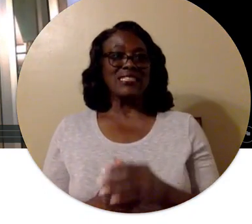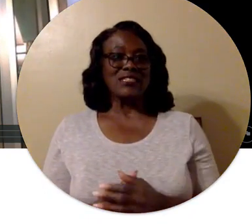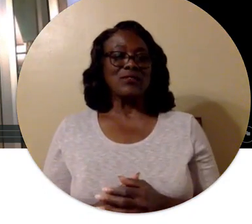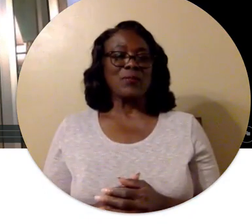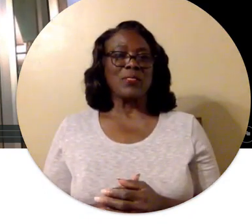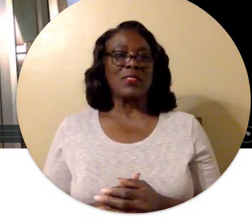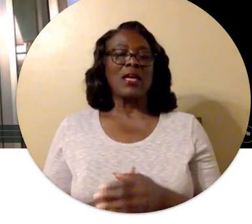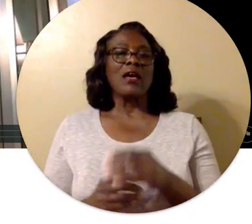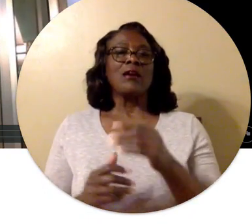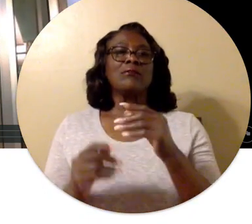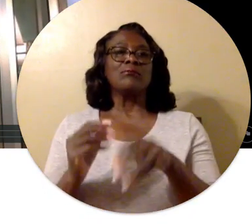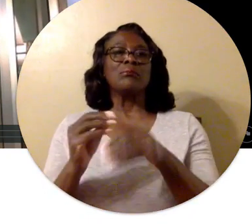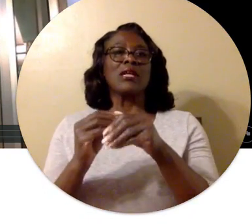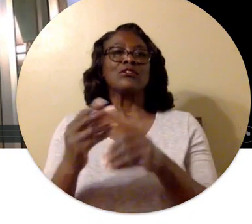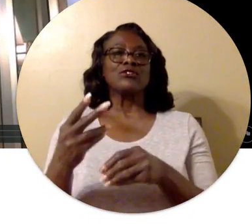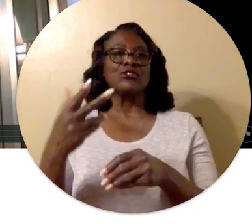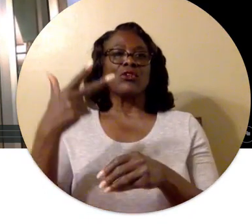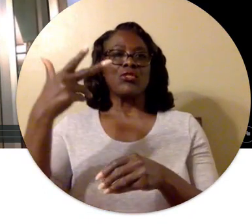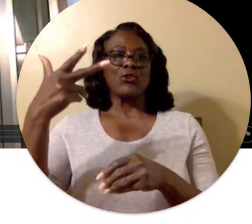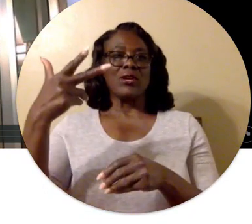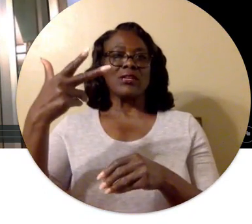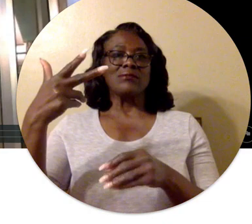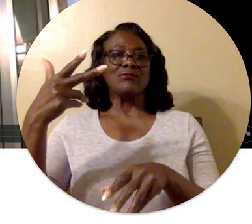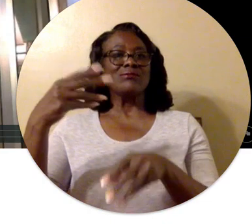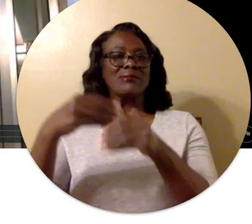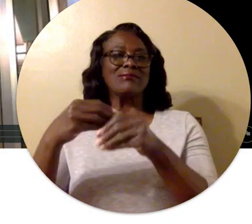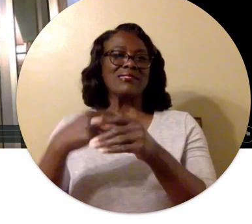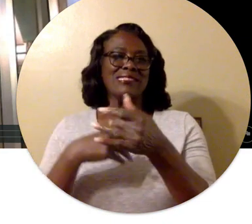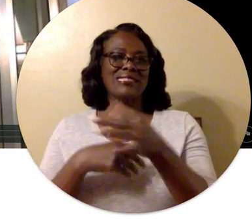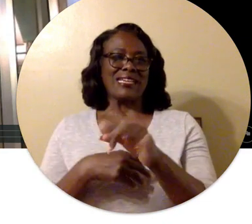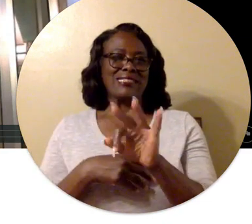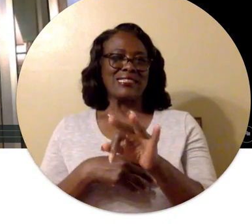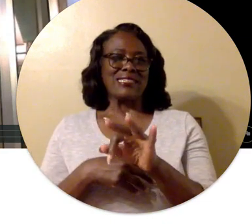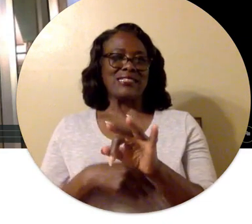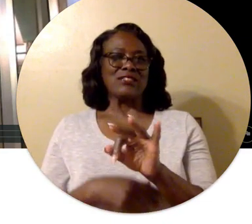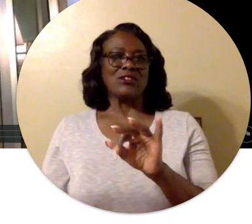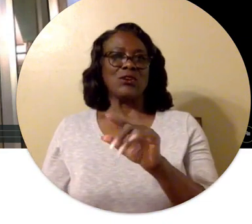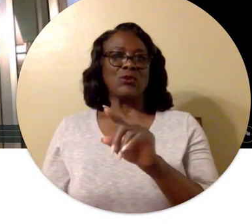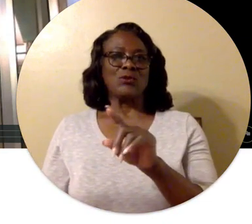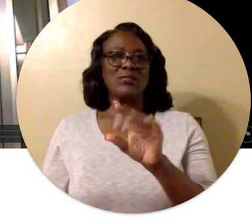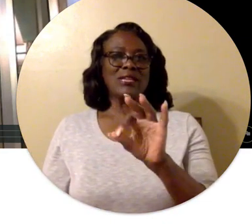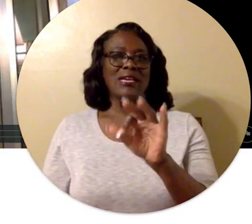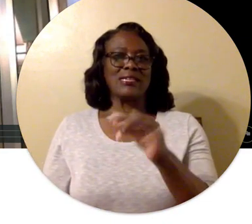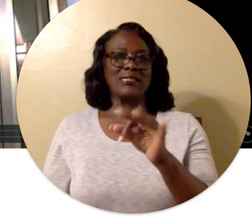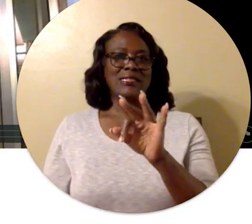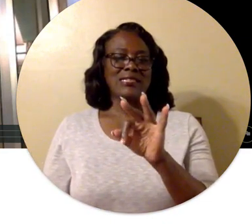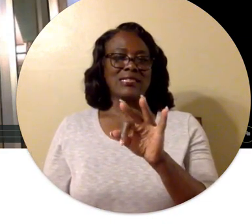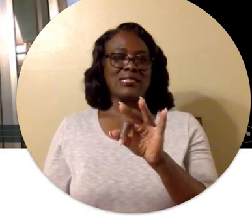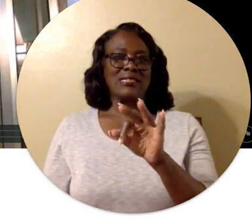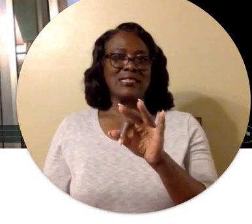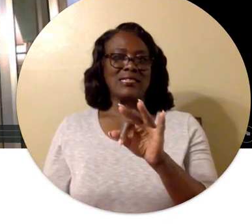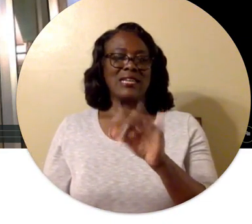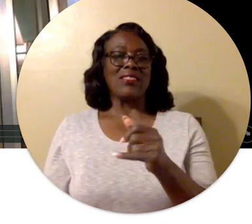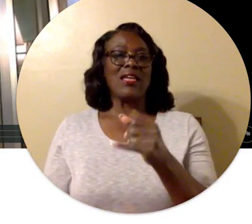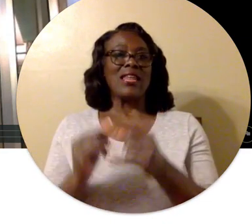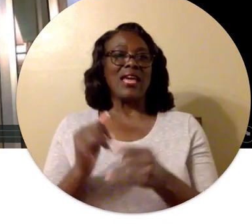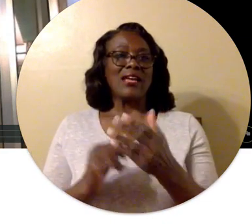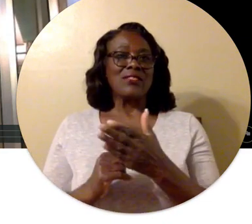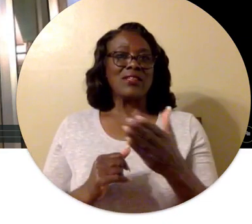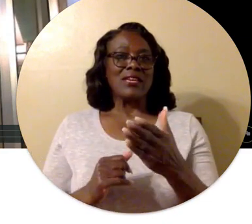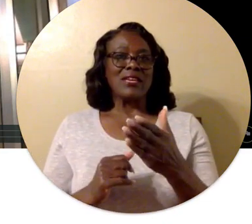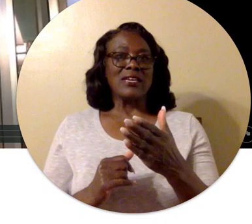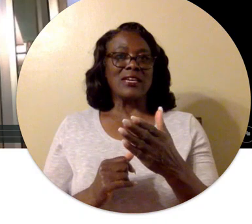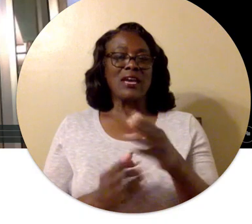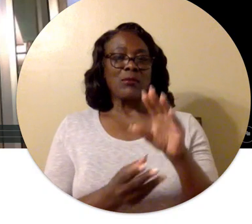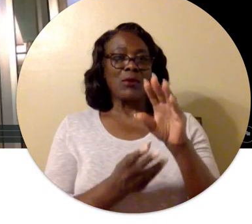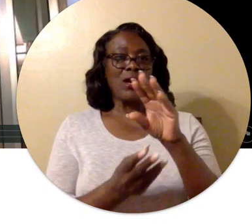plus these 3 right here. So that really gives me 19. So I'm going to stick my 19 right here. And then the last thing that I'm going to do is I'm going to